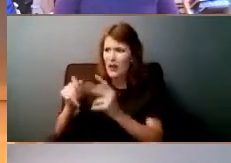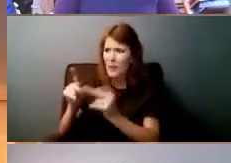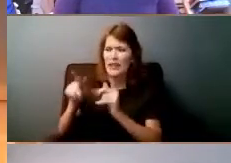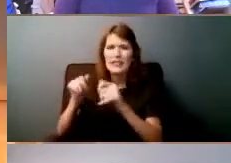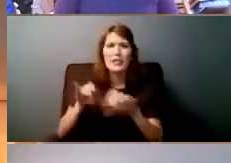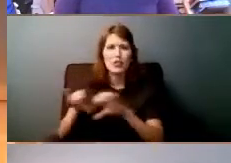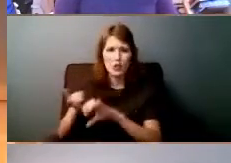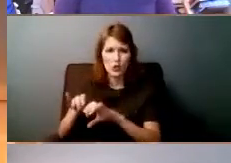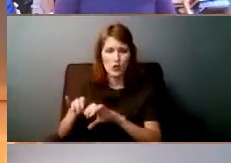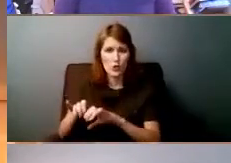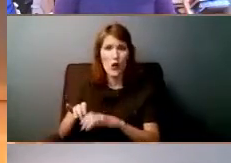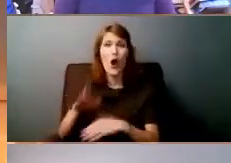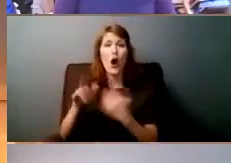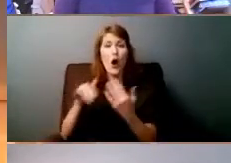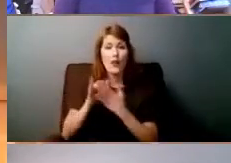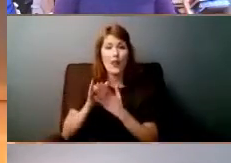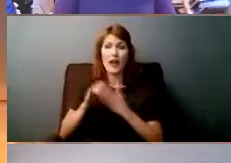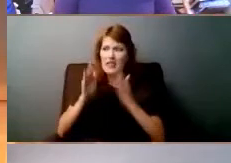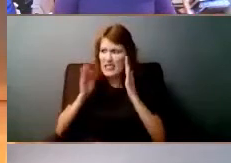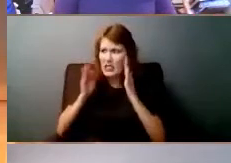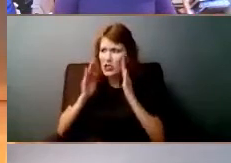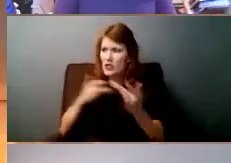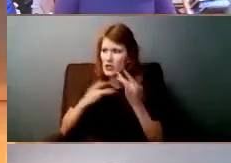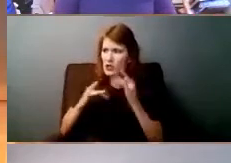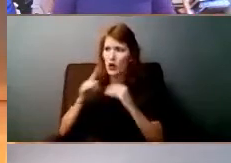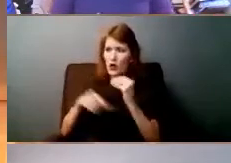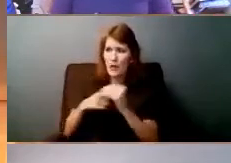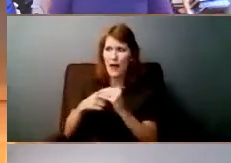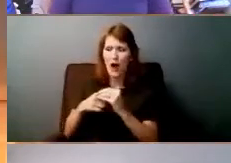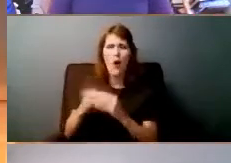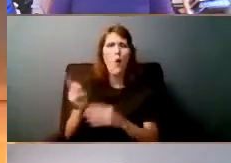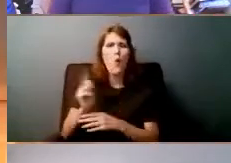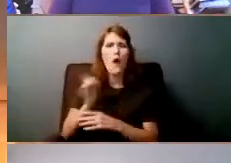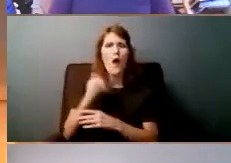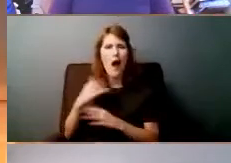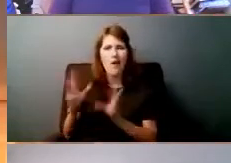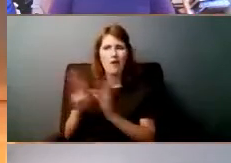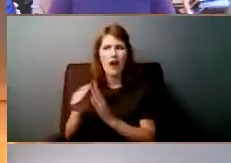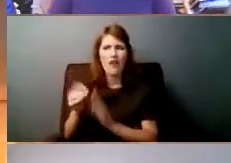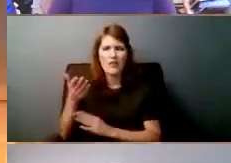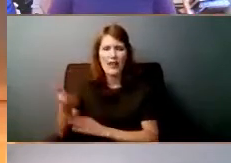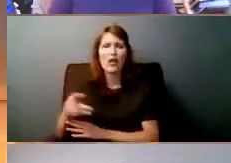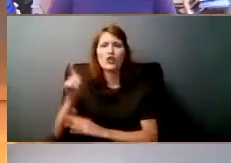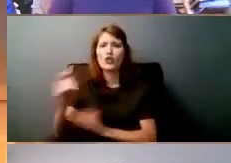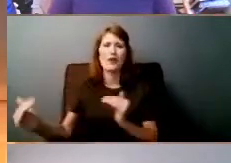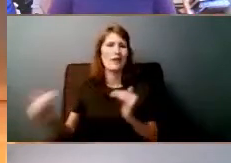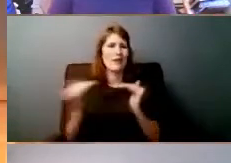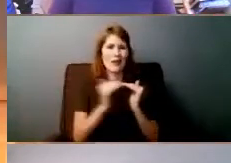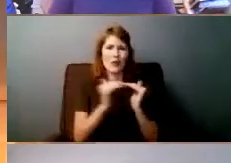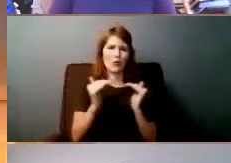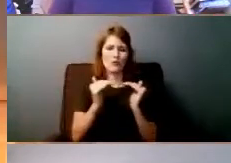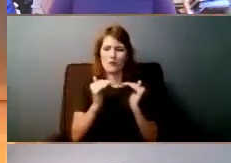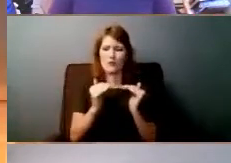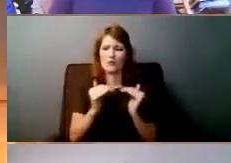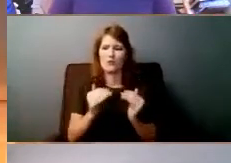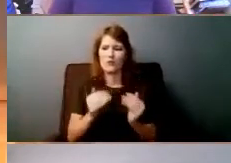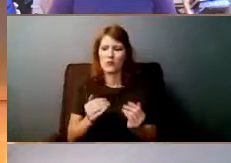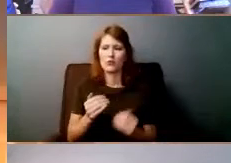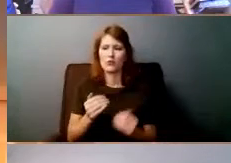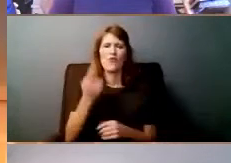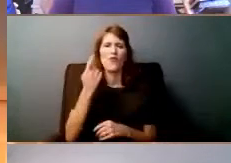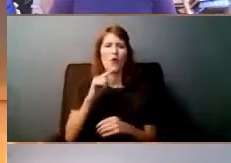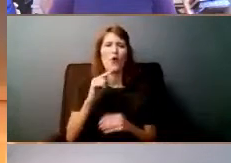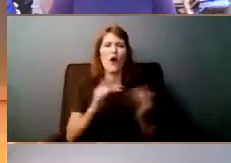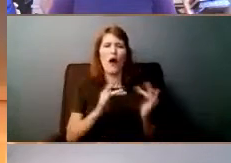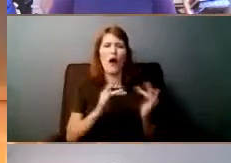concern that you would put to an in-person venue should be equal to or greater than the amount that you would do for your online